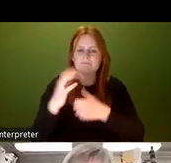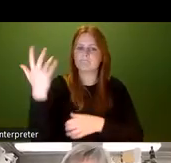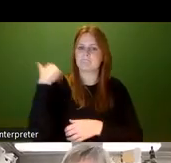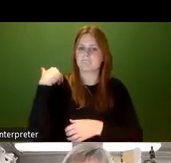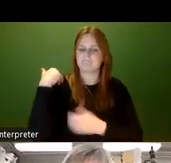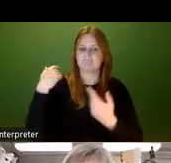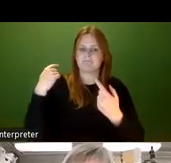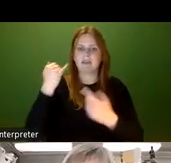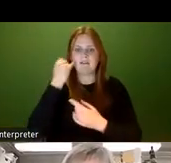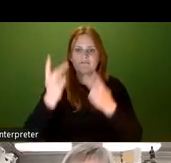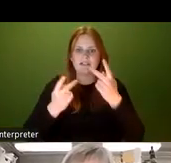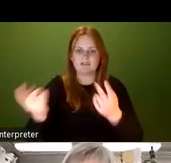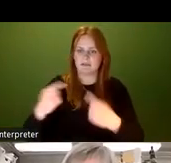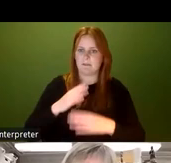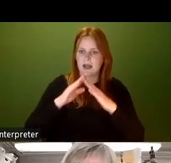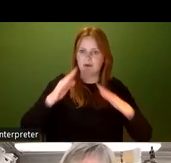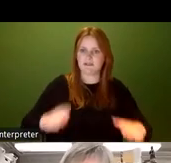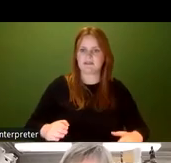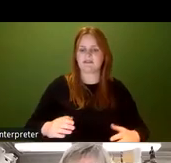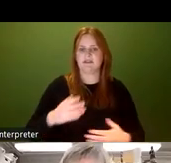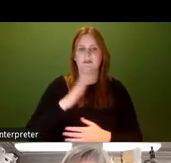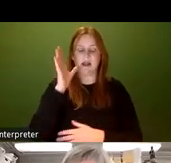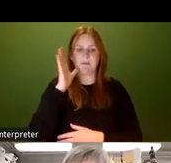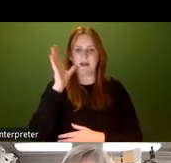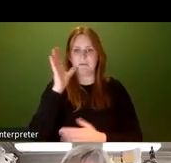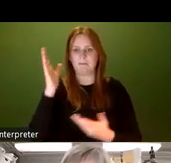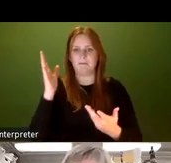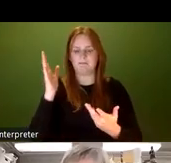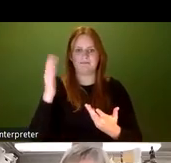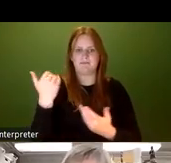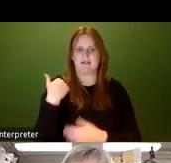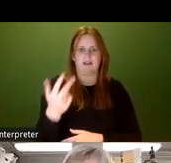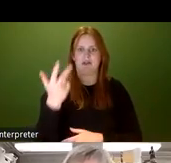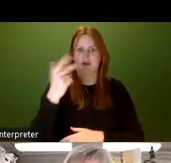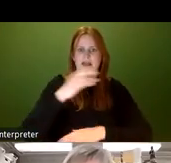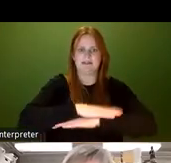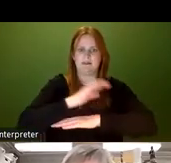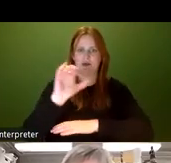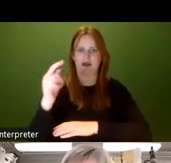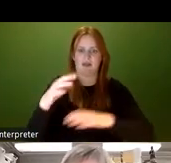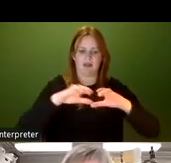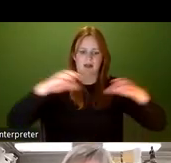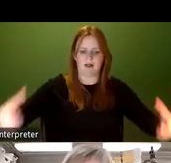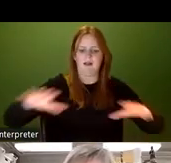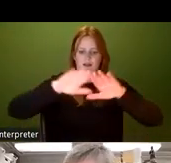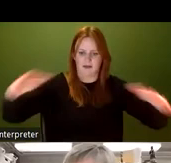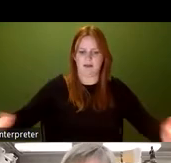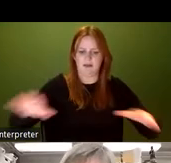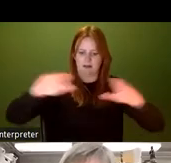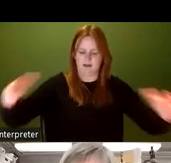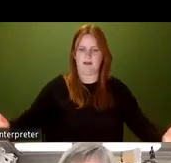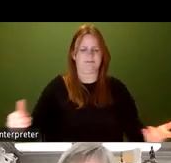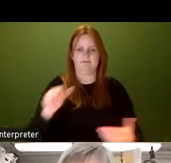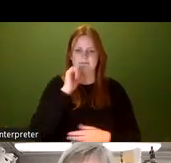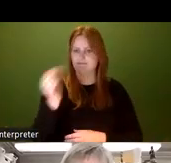would, for some reason, layer about three or so tablecloths. And I never really quite